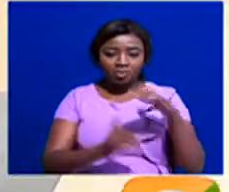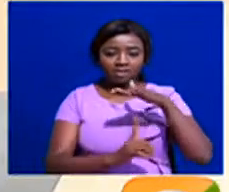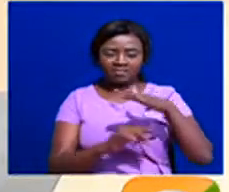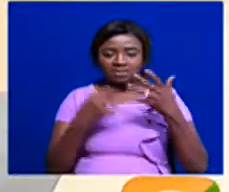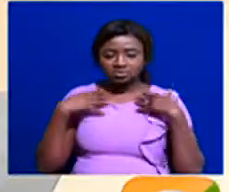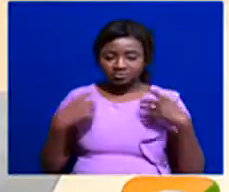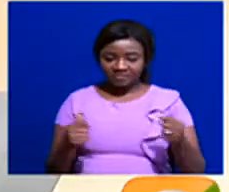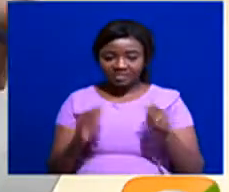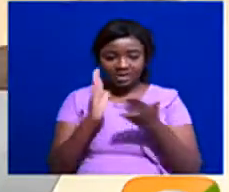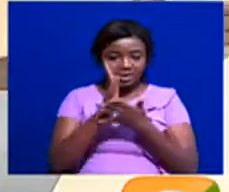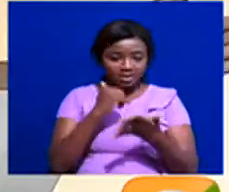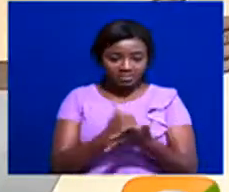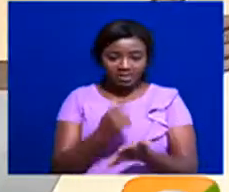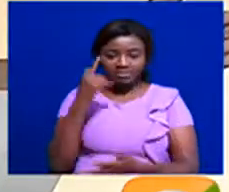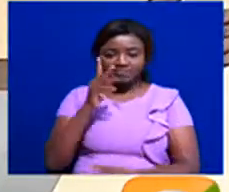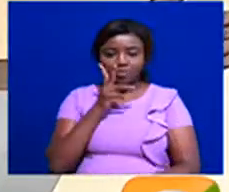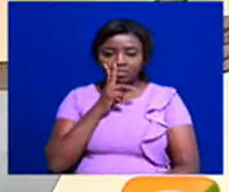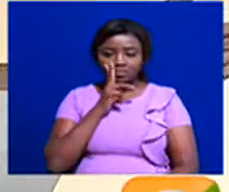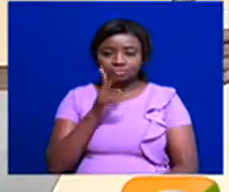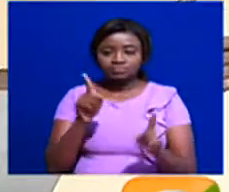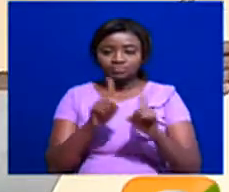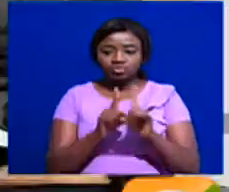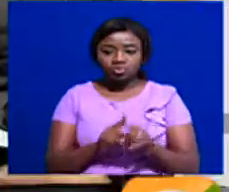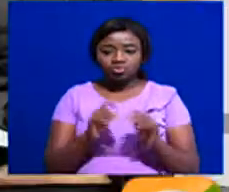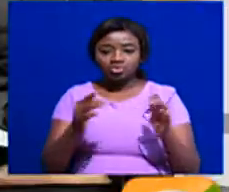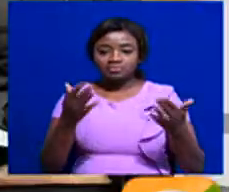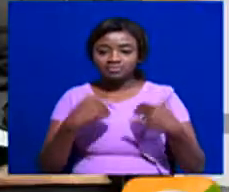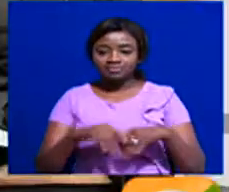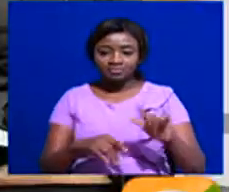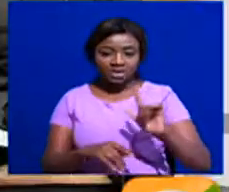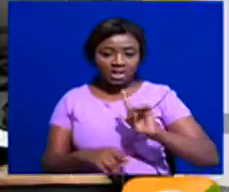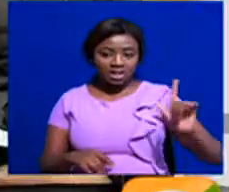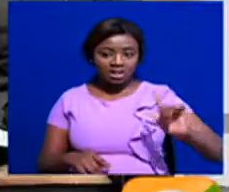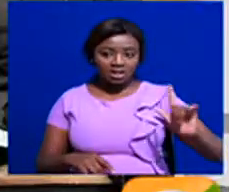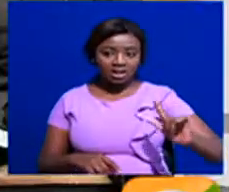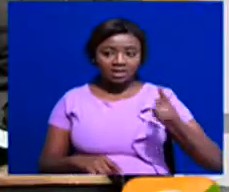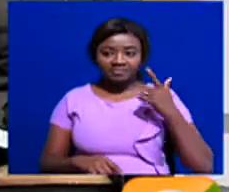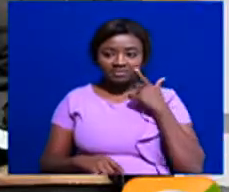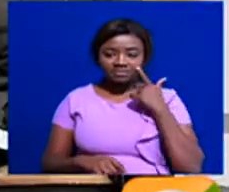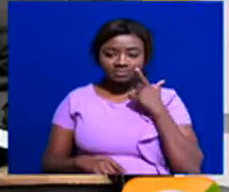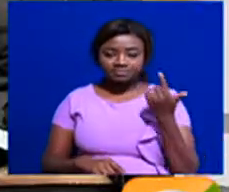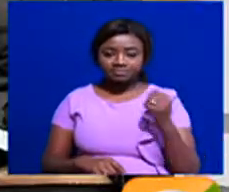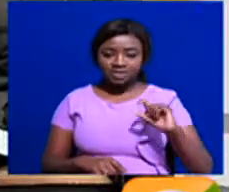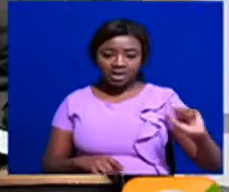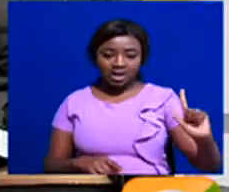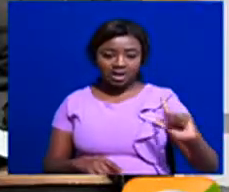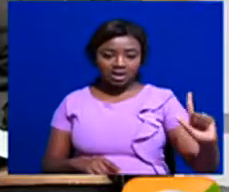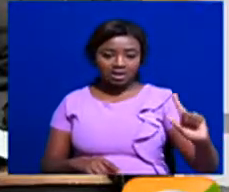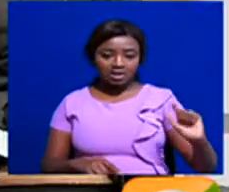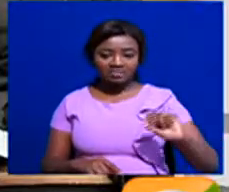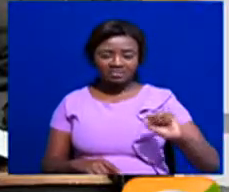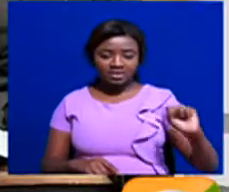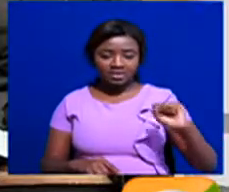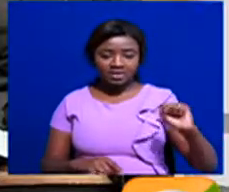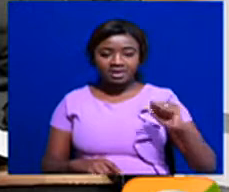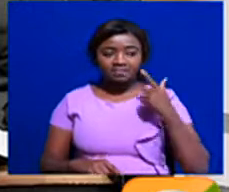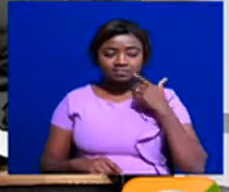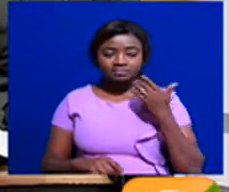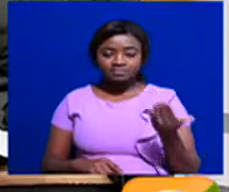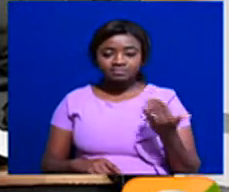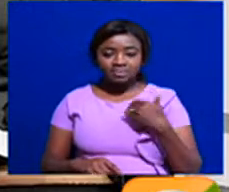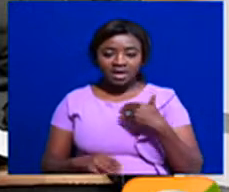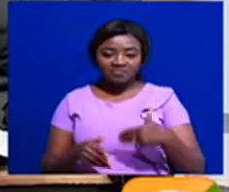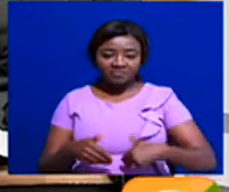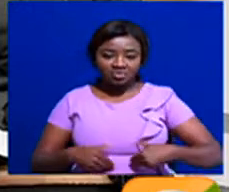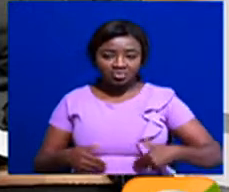making time. And on my left, we have an audience of young people. They'll tell us what they think in terms of the growing of tobacco, because 8 million people die